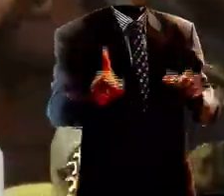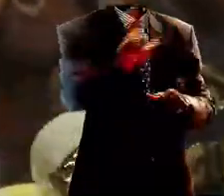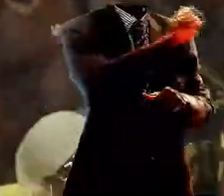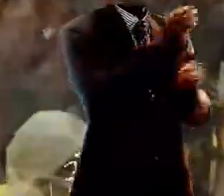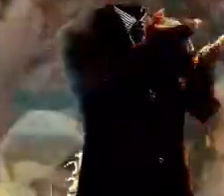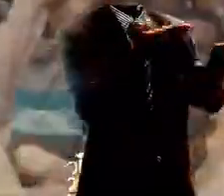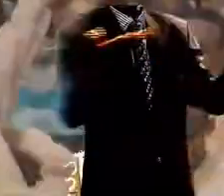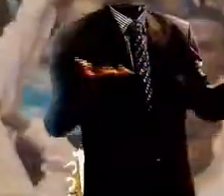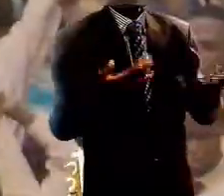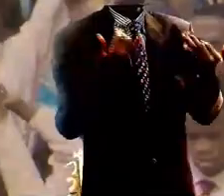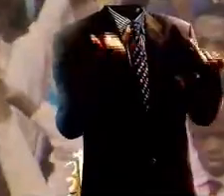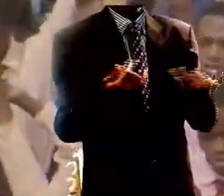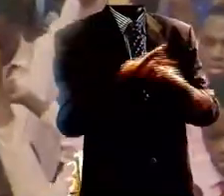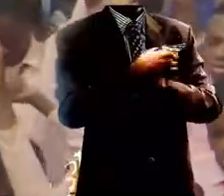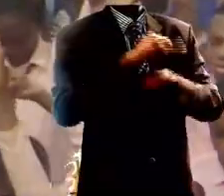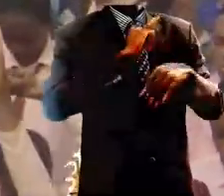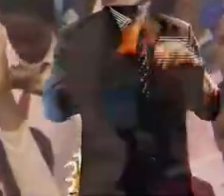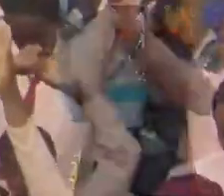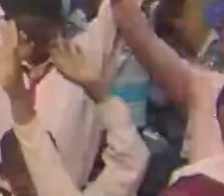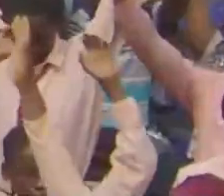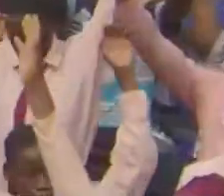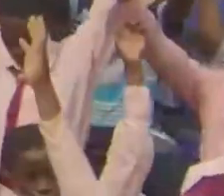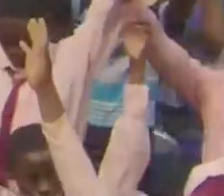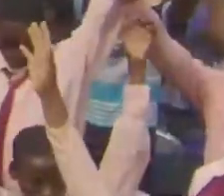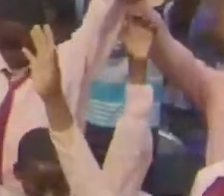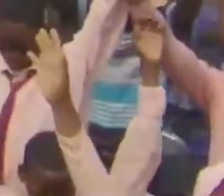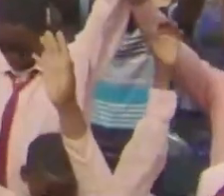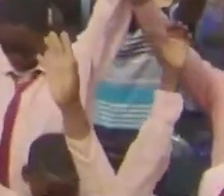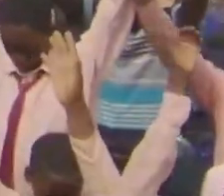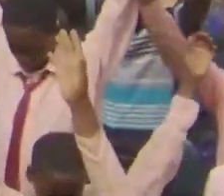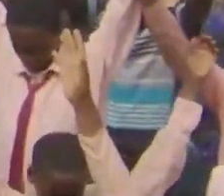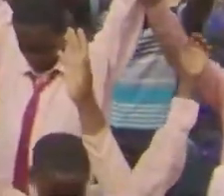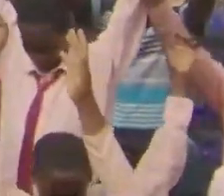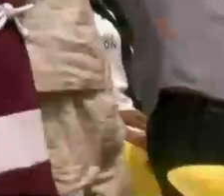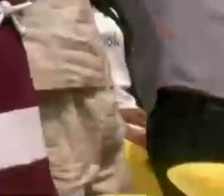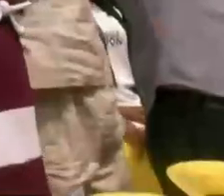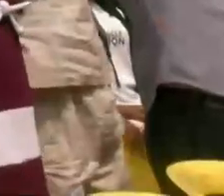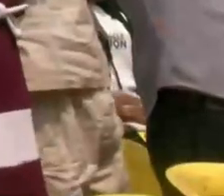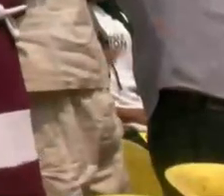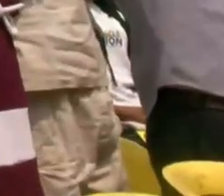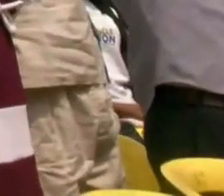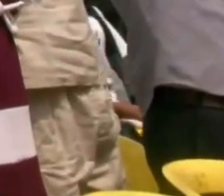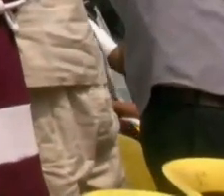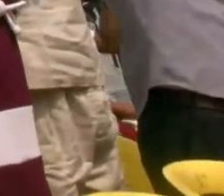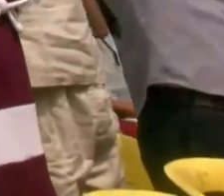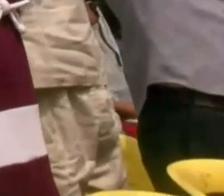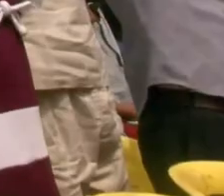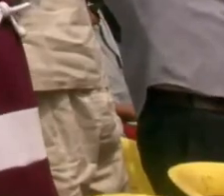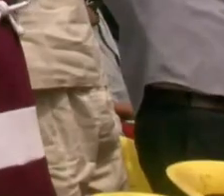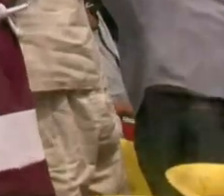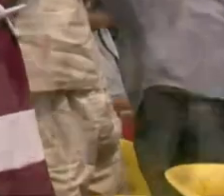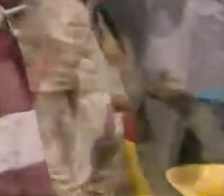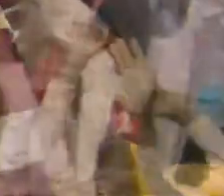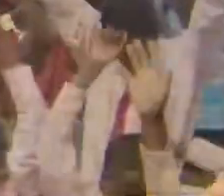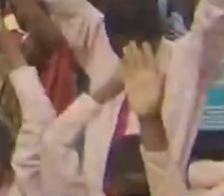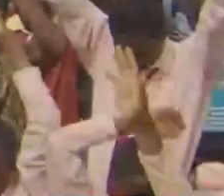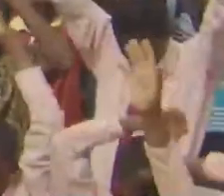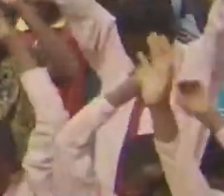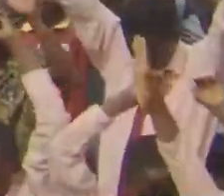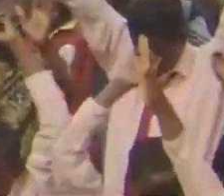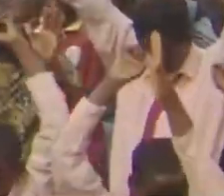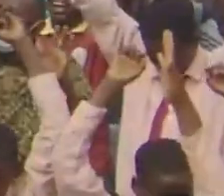here today. And I pray, Lord, you turn every life around. You change every heart right